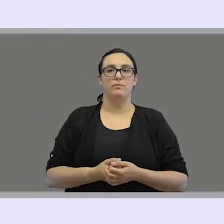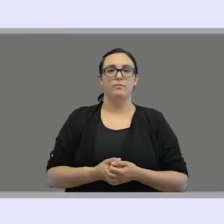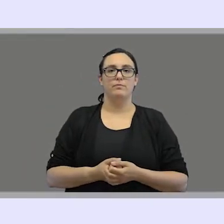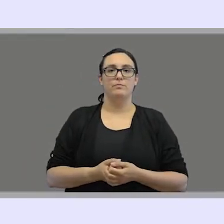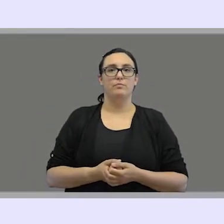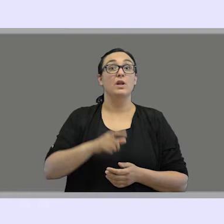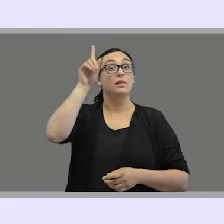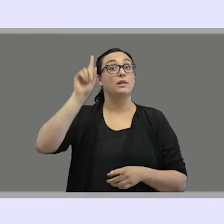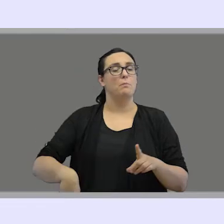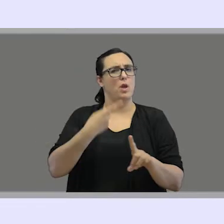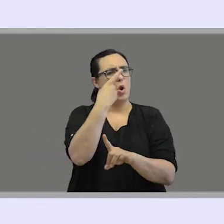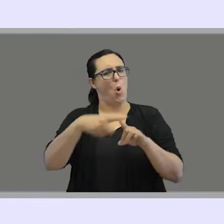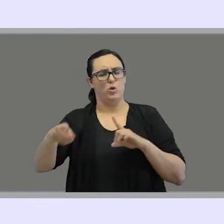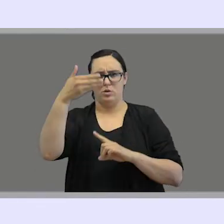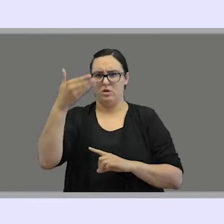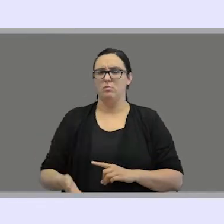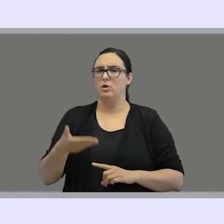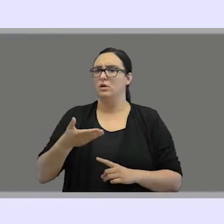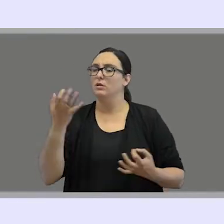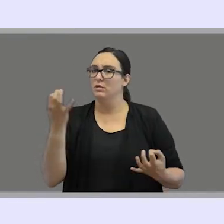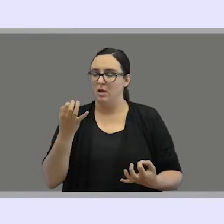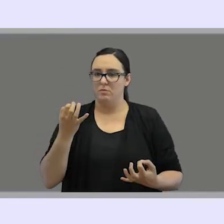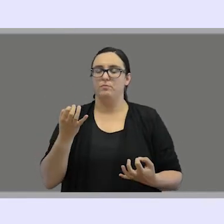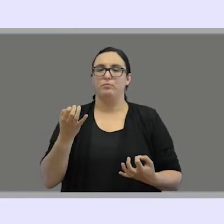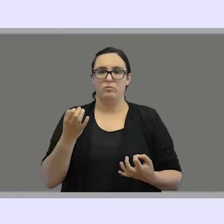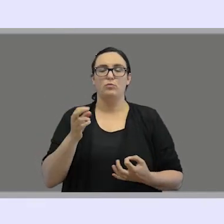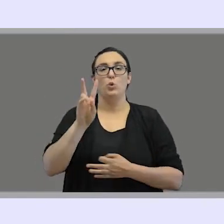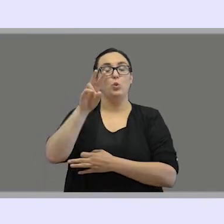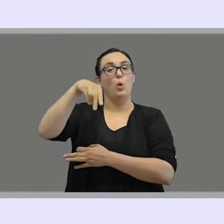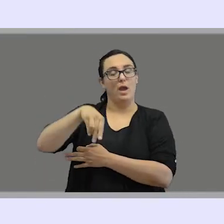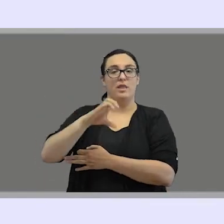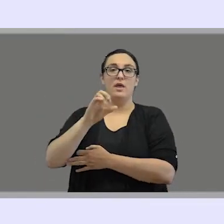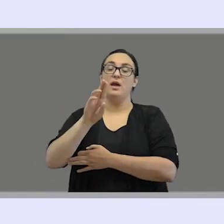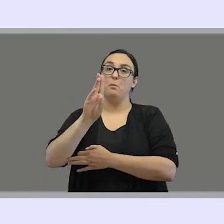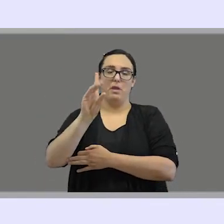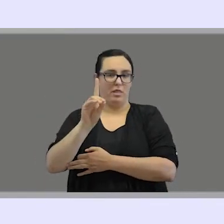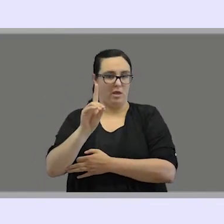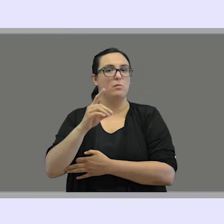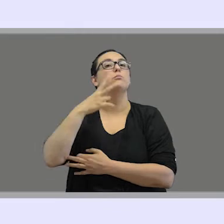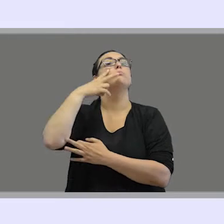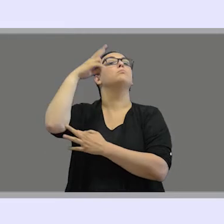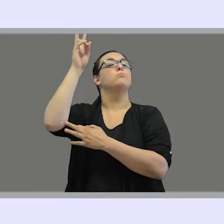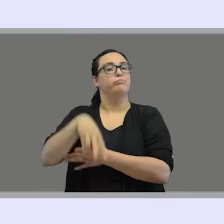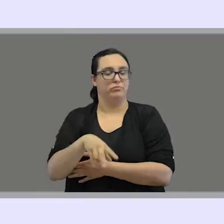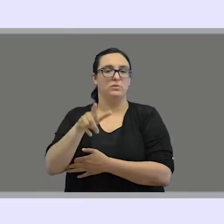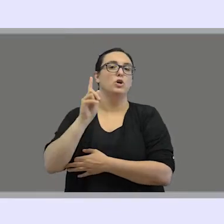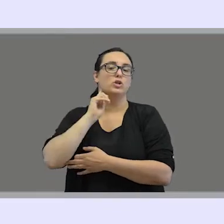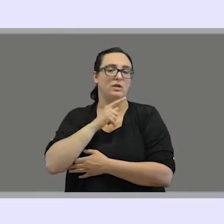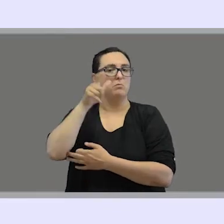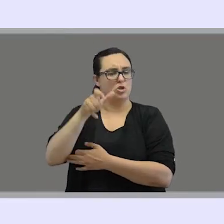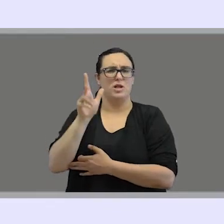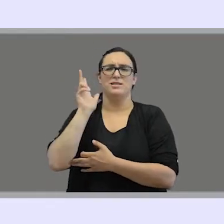Another important fact is that even though the UN Convention recognizes the right for deaf people to